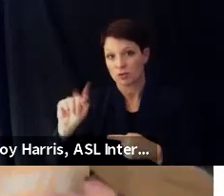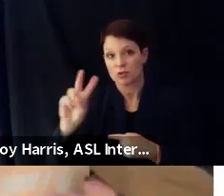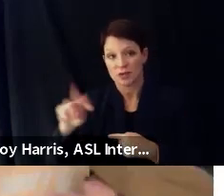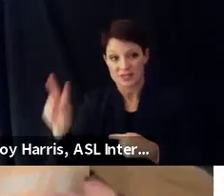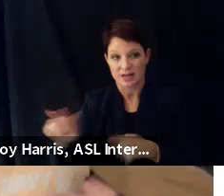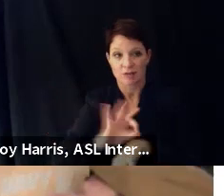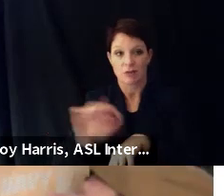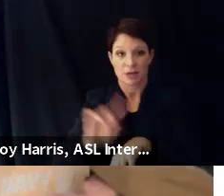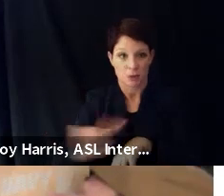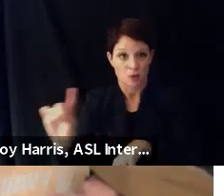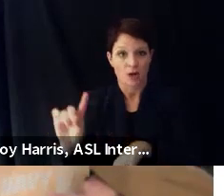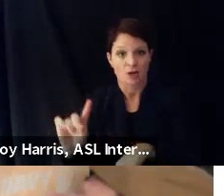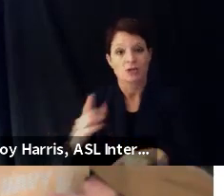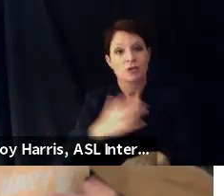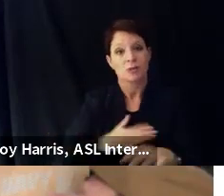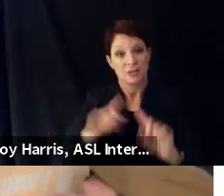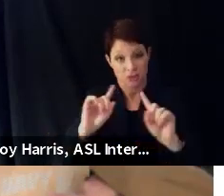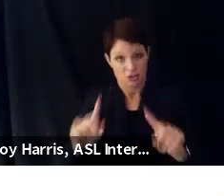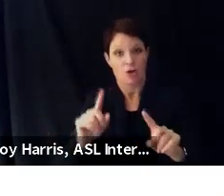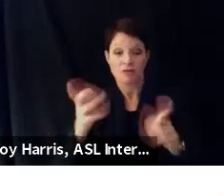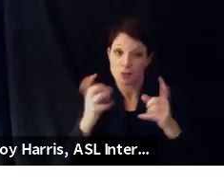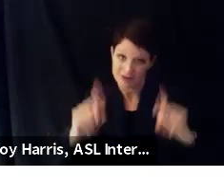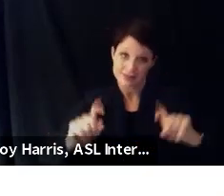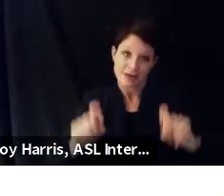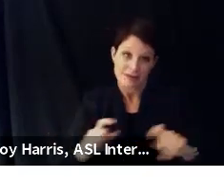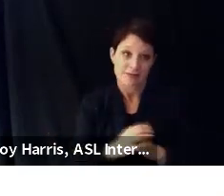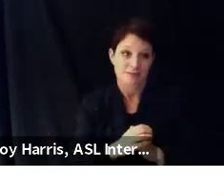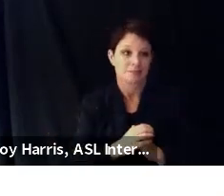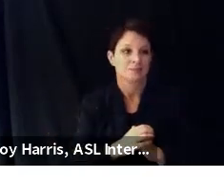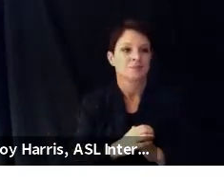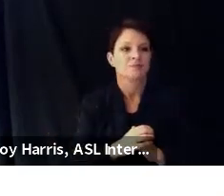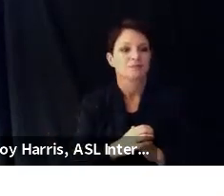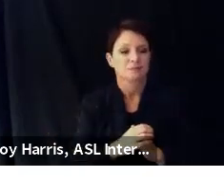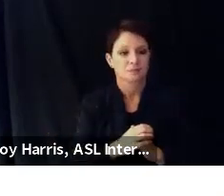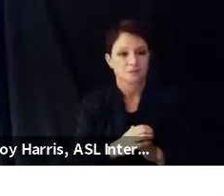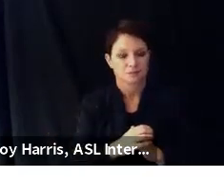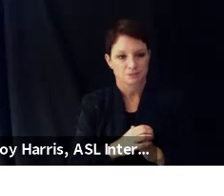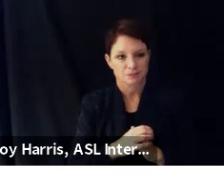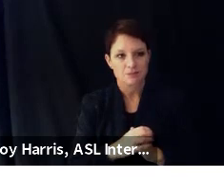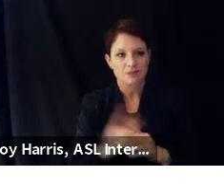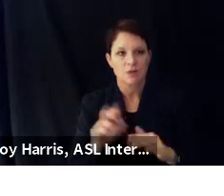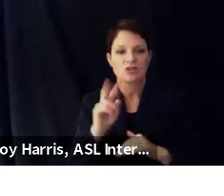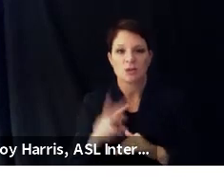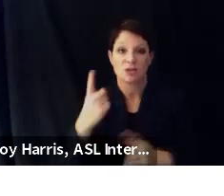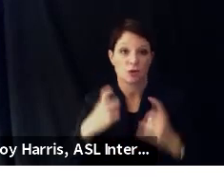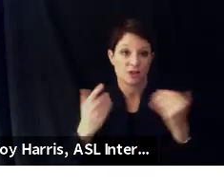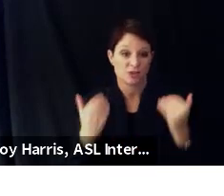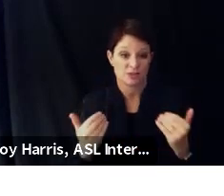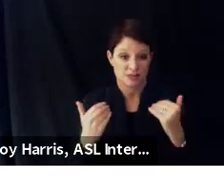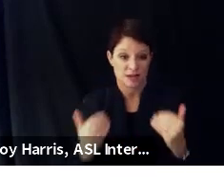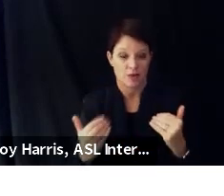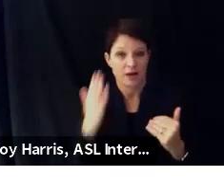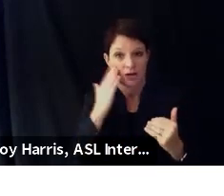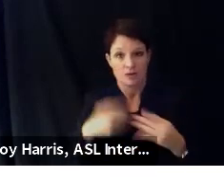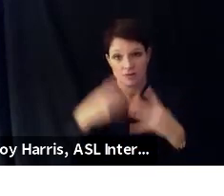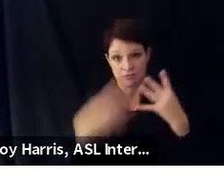So encourage you to find those if you're interested in getting tested. And then we'll jump into questions here. I know there's been a